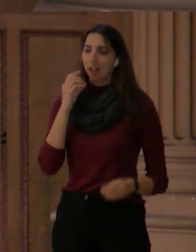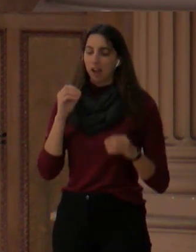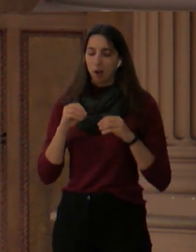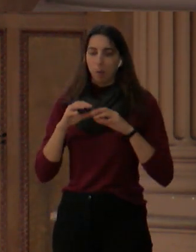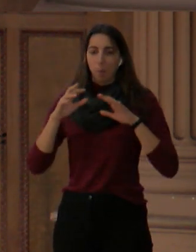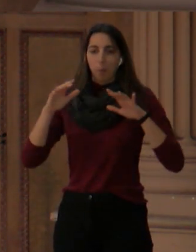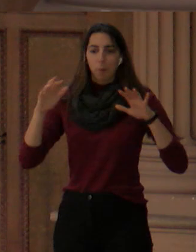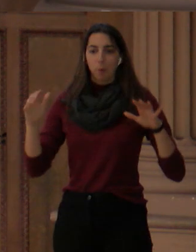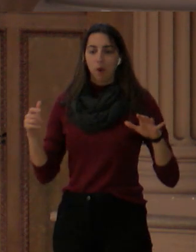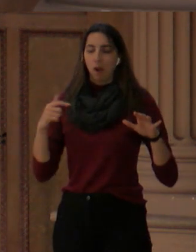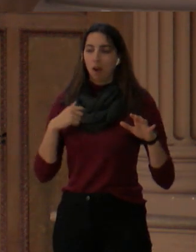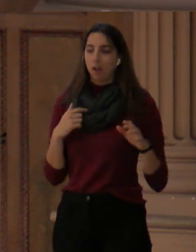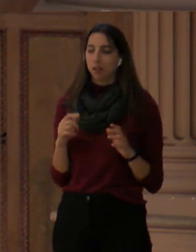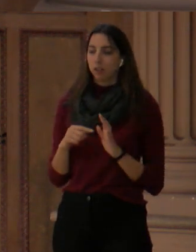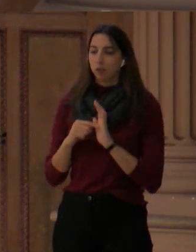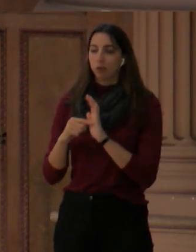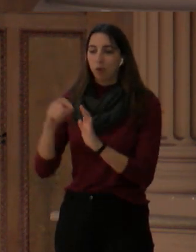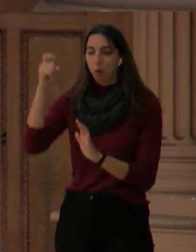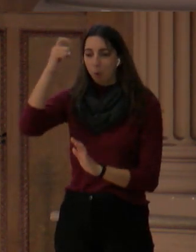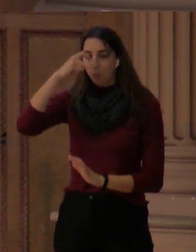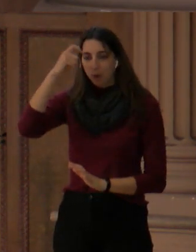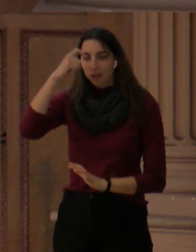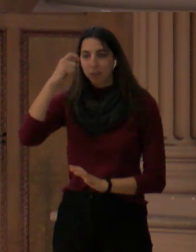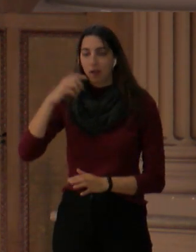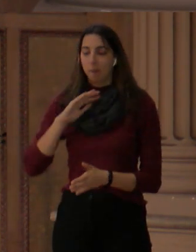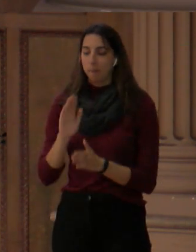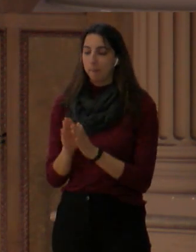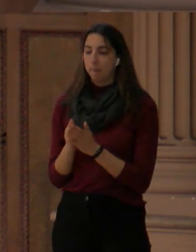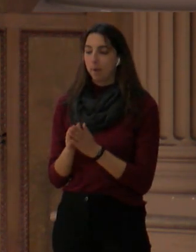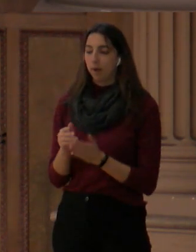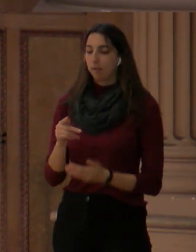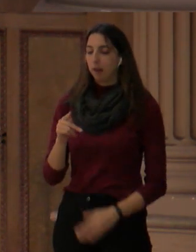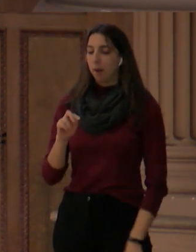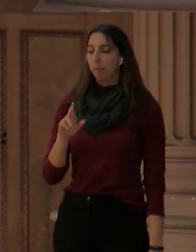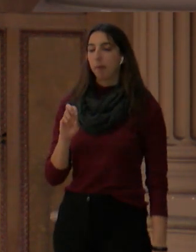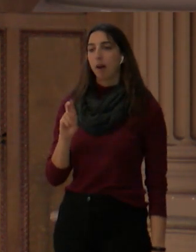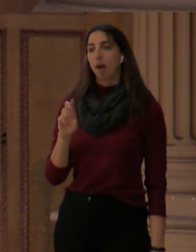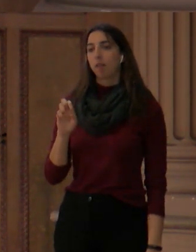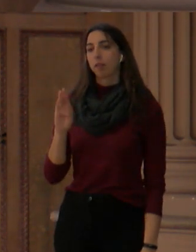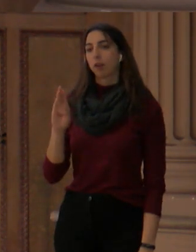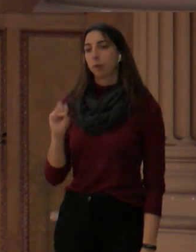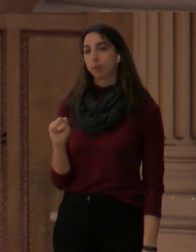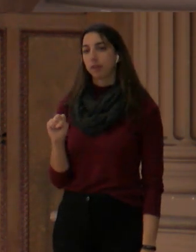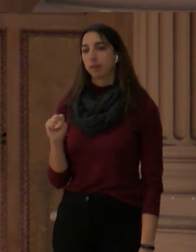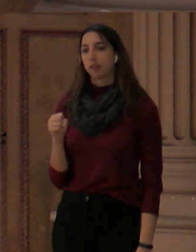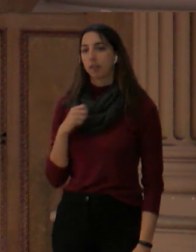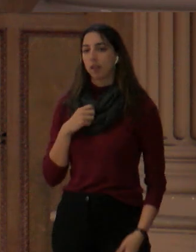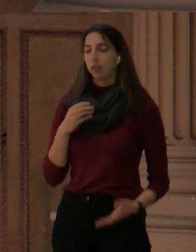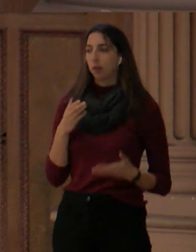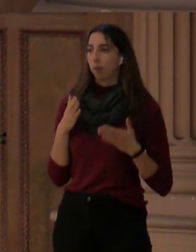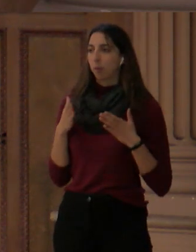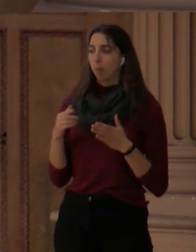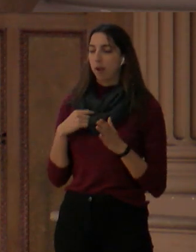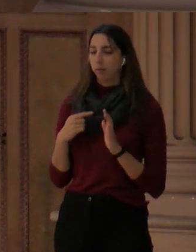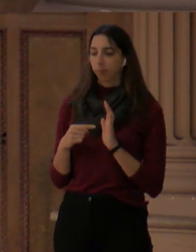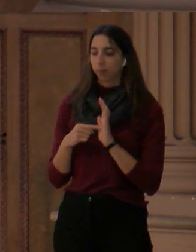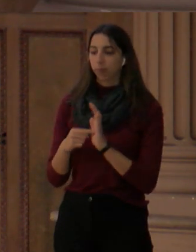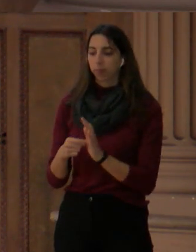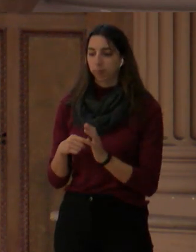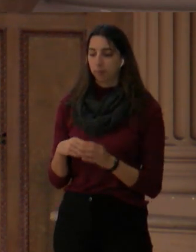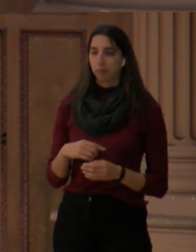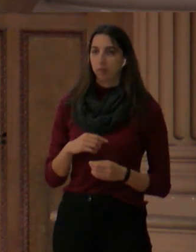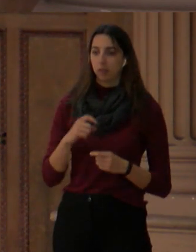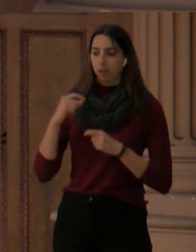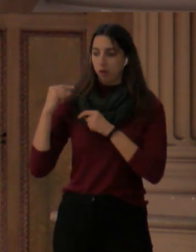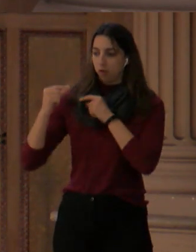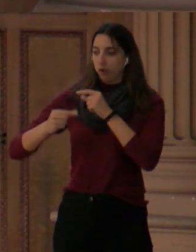passes on wisdom to his sons. Most of our book of Proverbs was written by him. It's his way of passing on wisdom so that the generations would know the Lord. I mean,